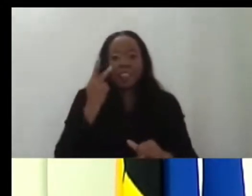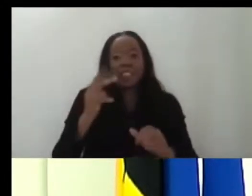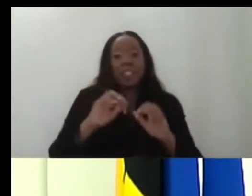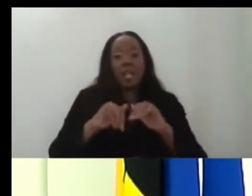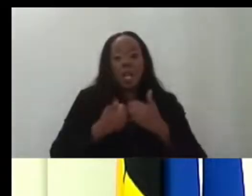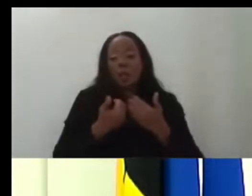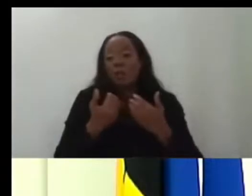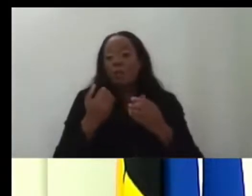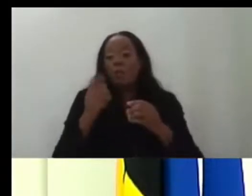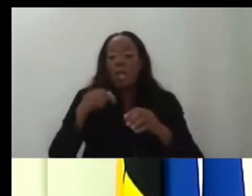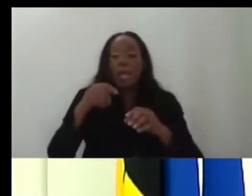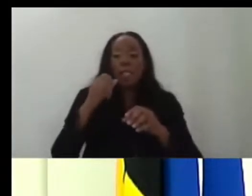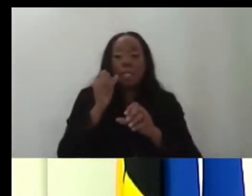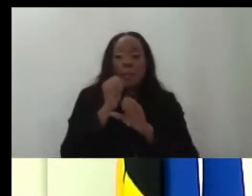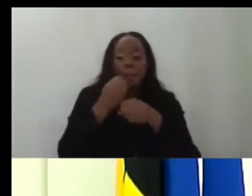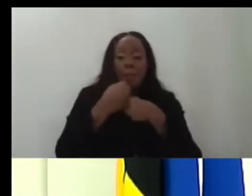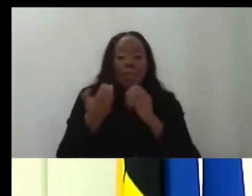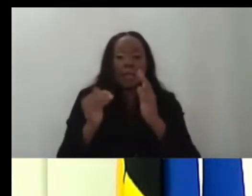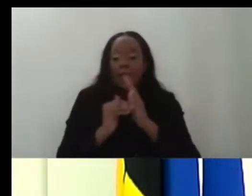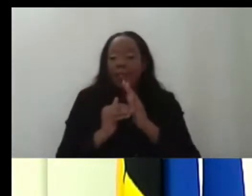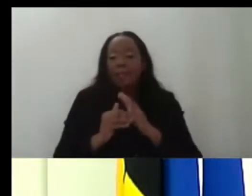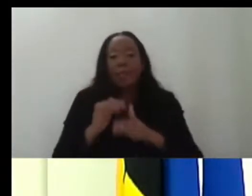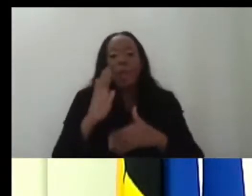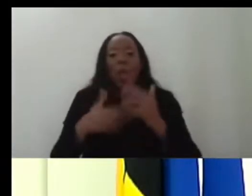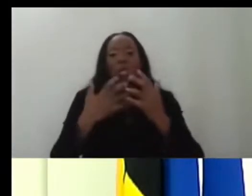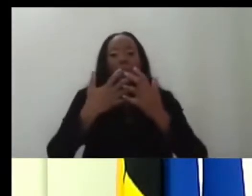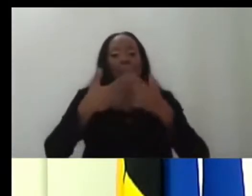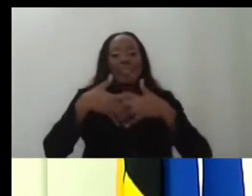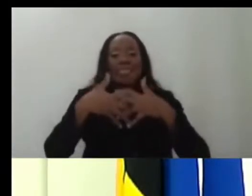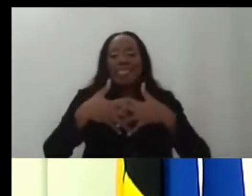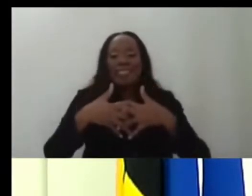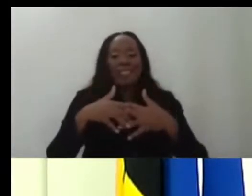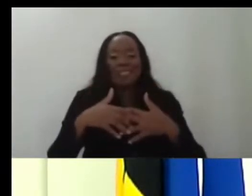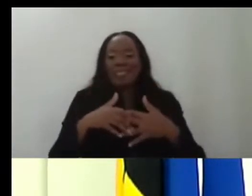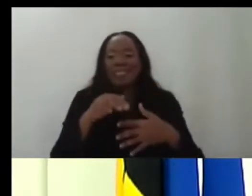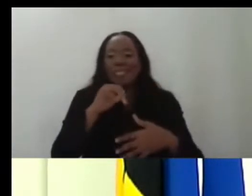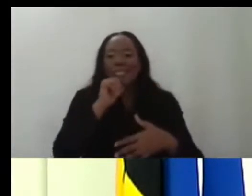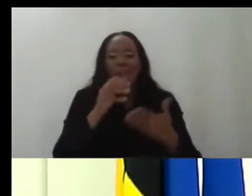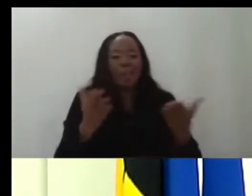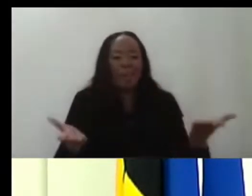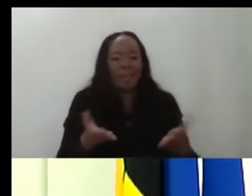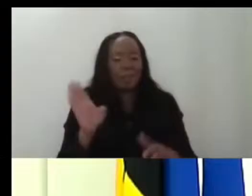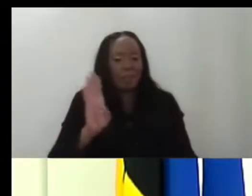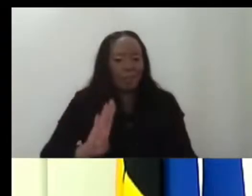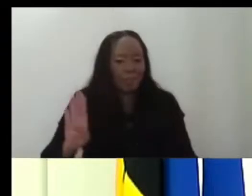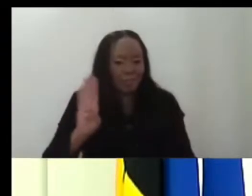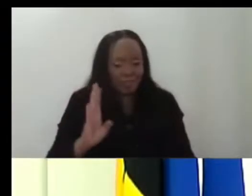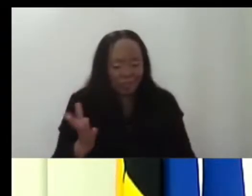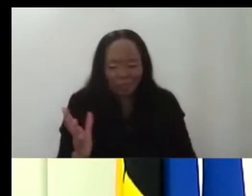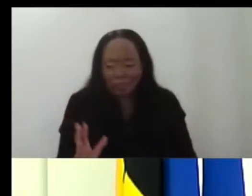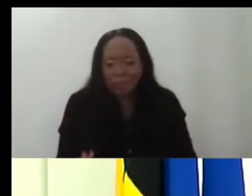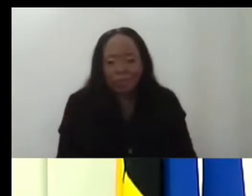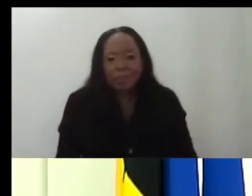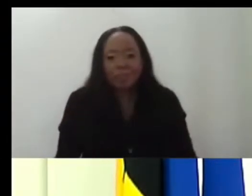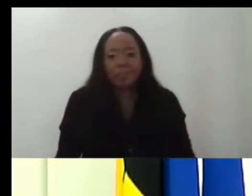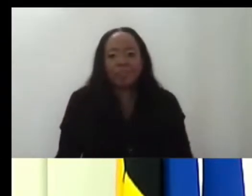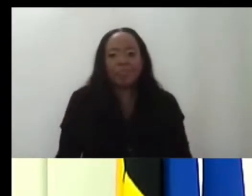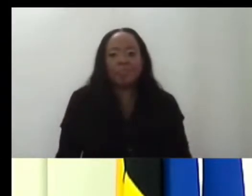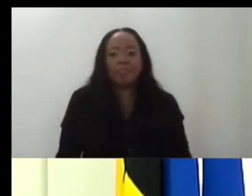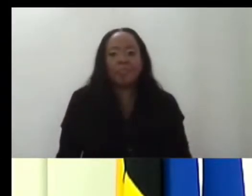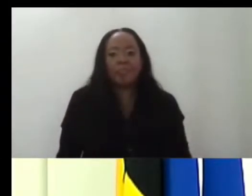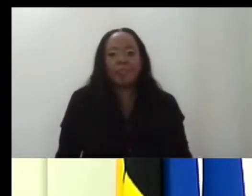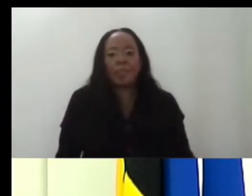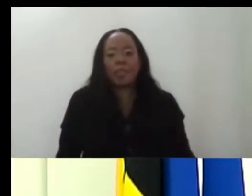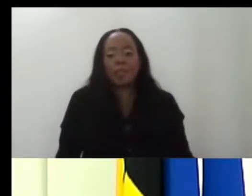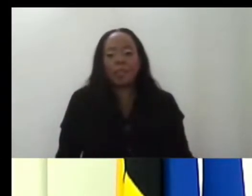not in Barbados. That was not here, it's not readily available. You don't stockpile that. I have been assured